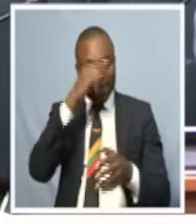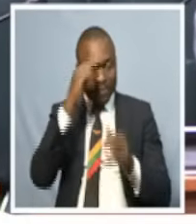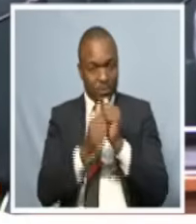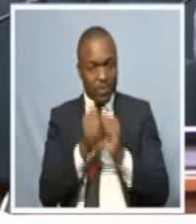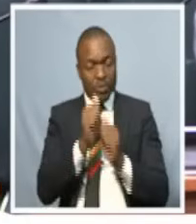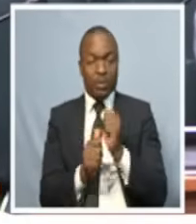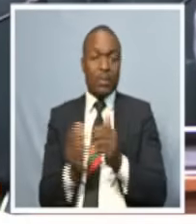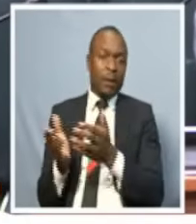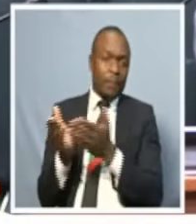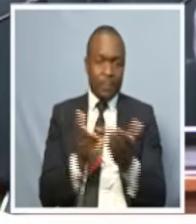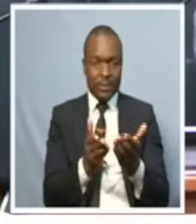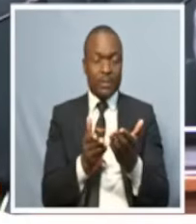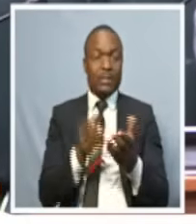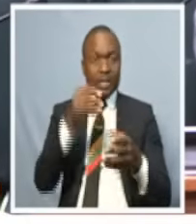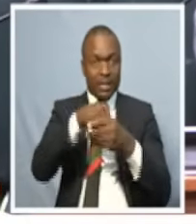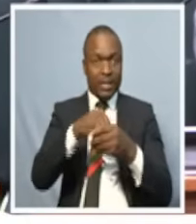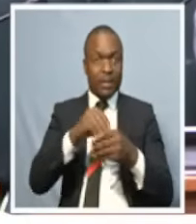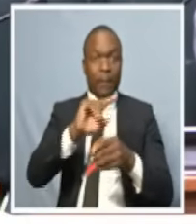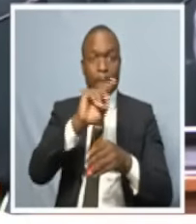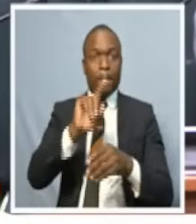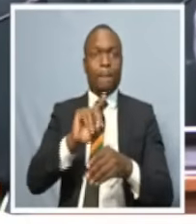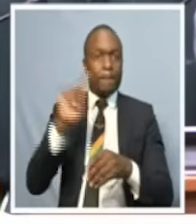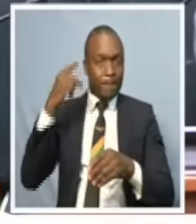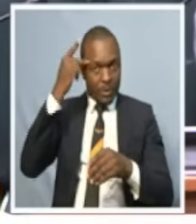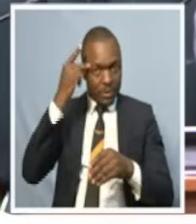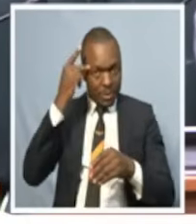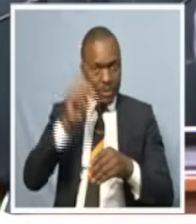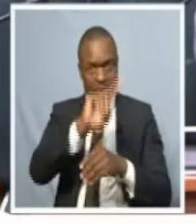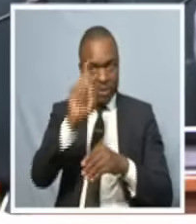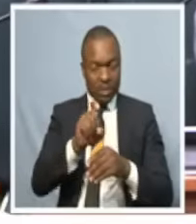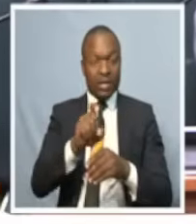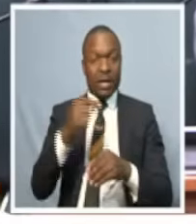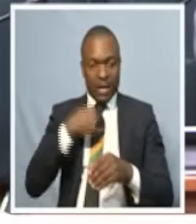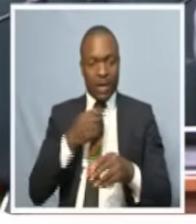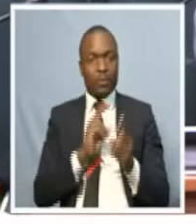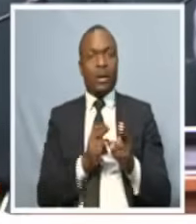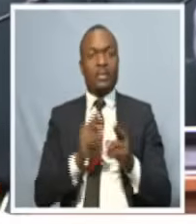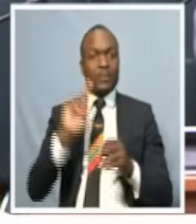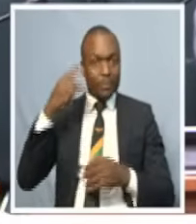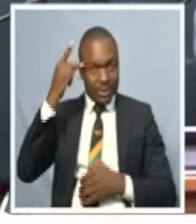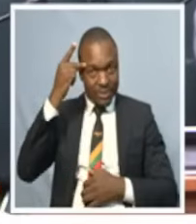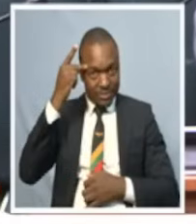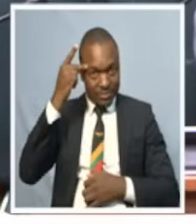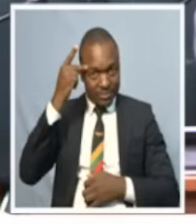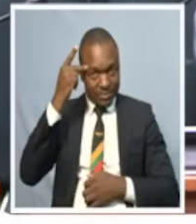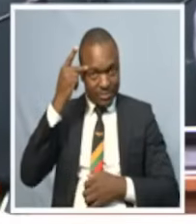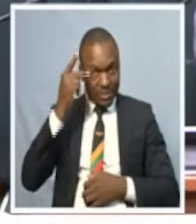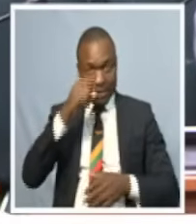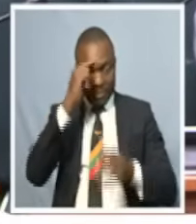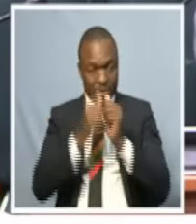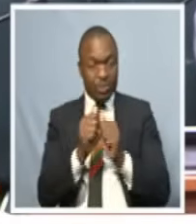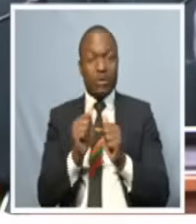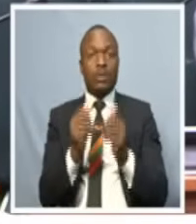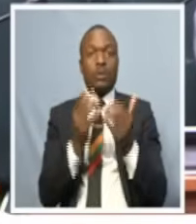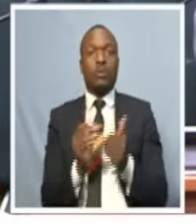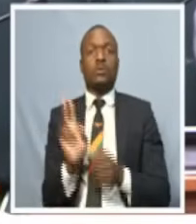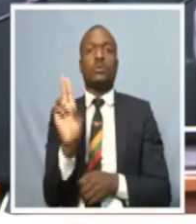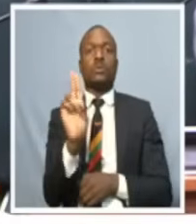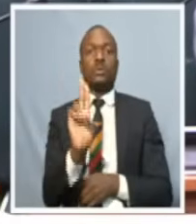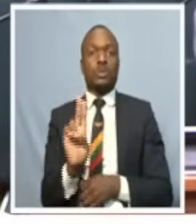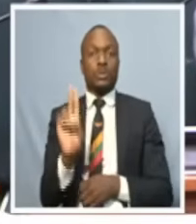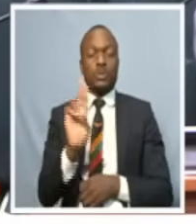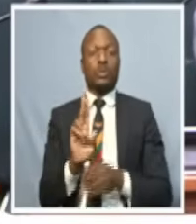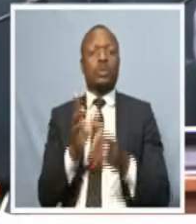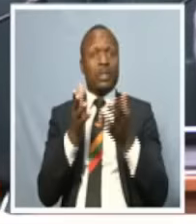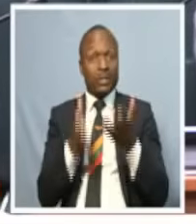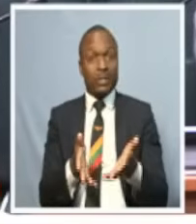they are bringing in political questions, I will respond politically. Because they want to use this forum.